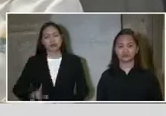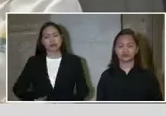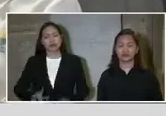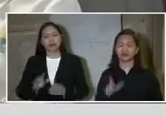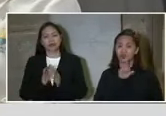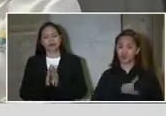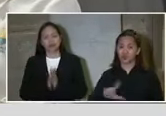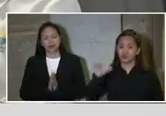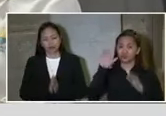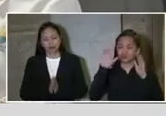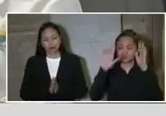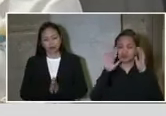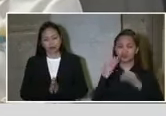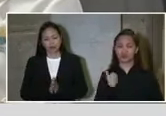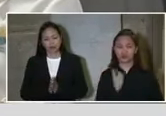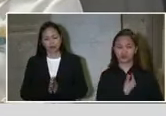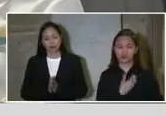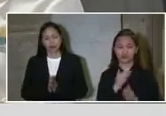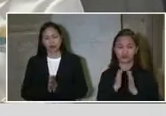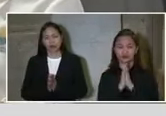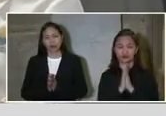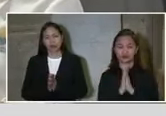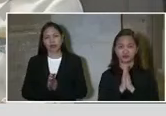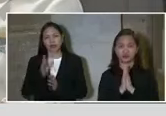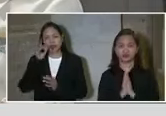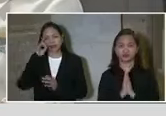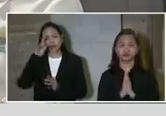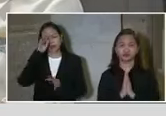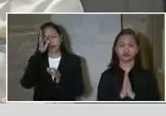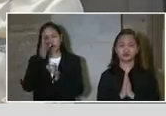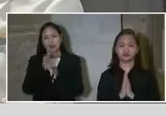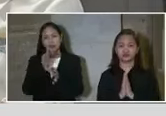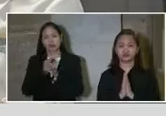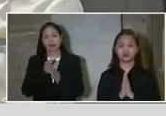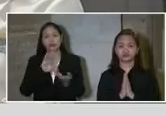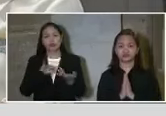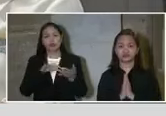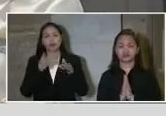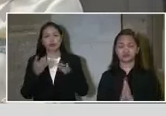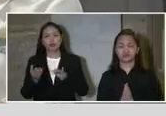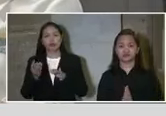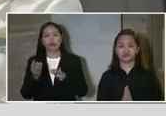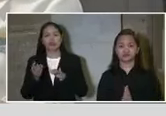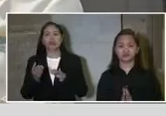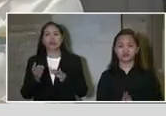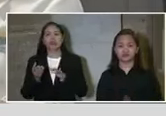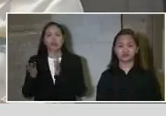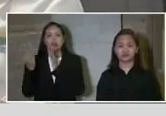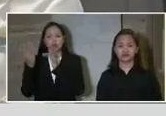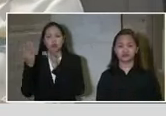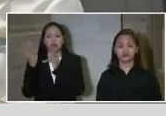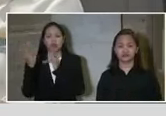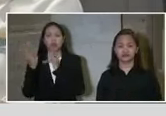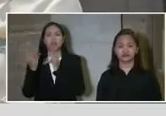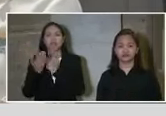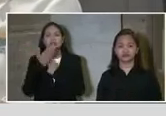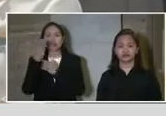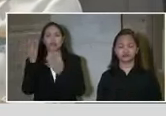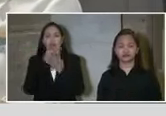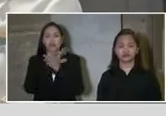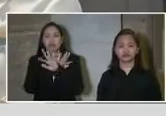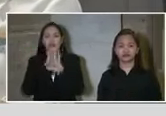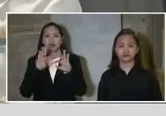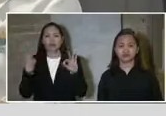Lord, hear our prayer. For the faithful departed, that the Lord may unbind them and let them go